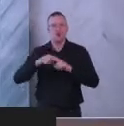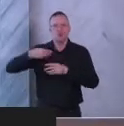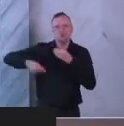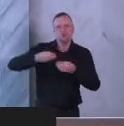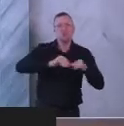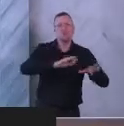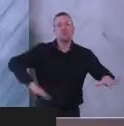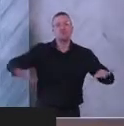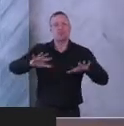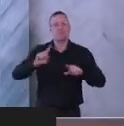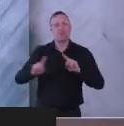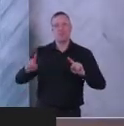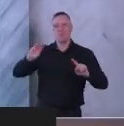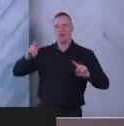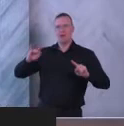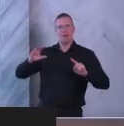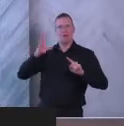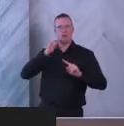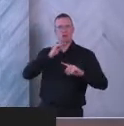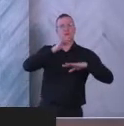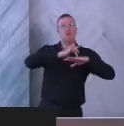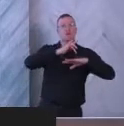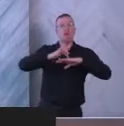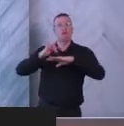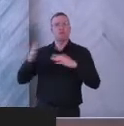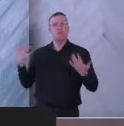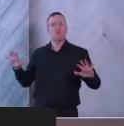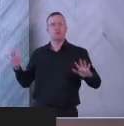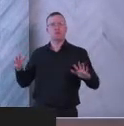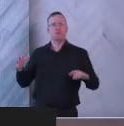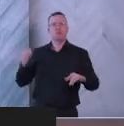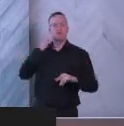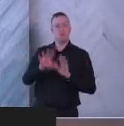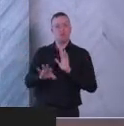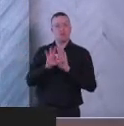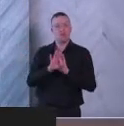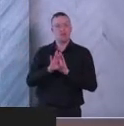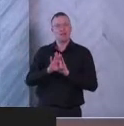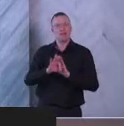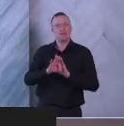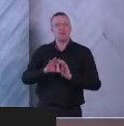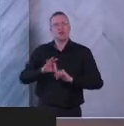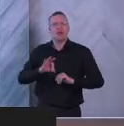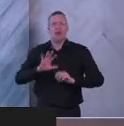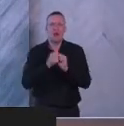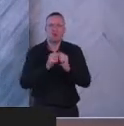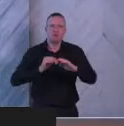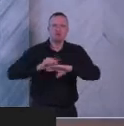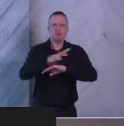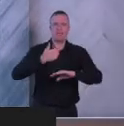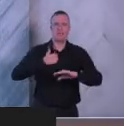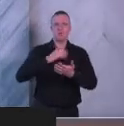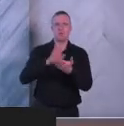history. What would your candidacy do to help make Canada's school curriculum